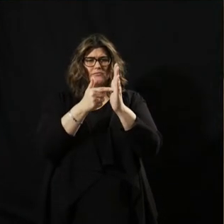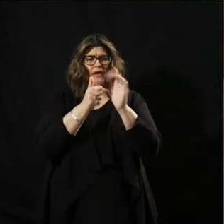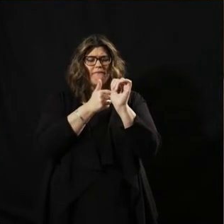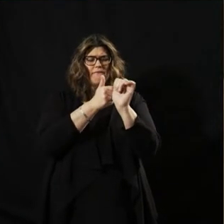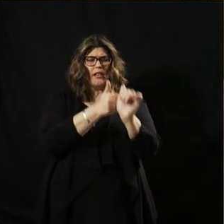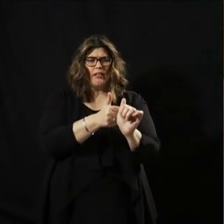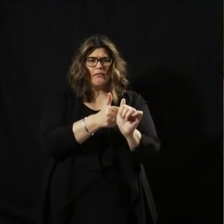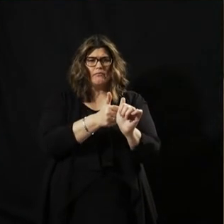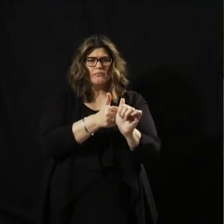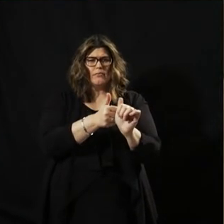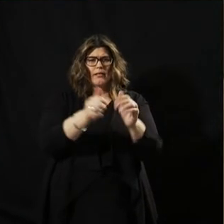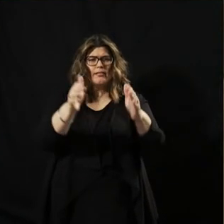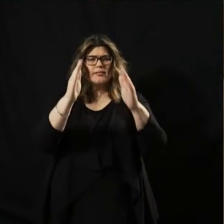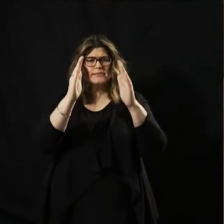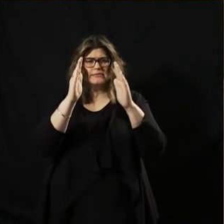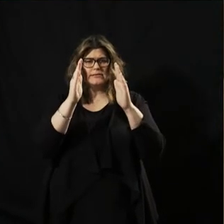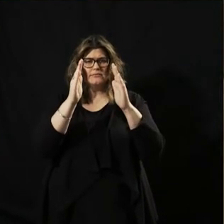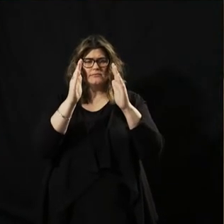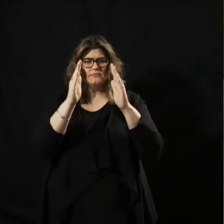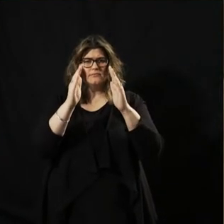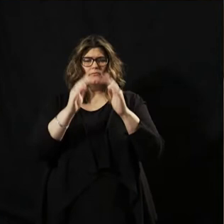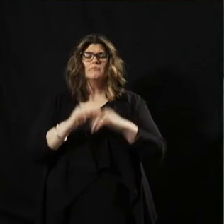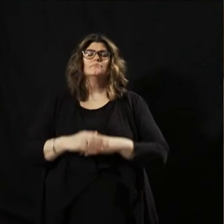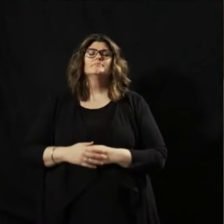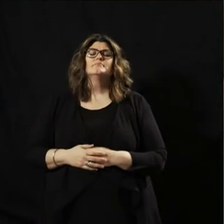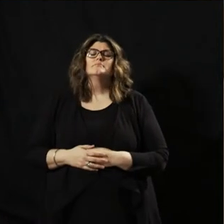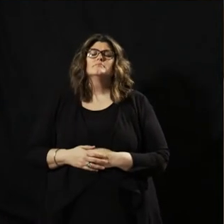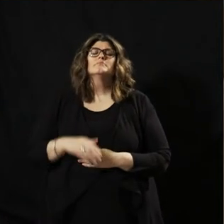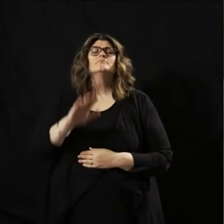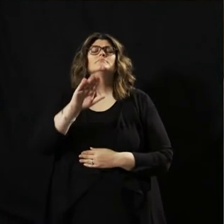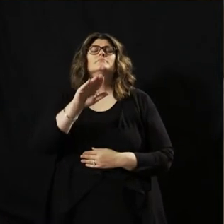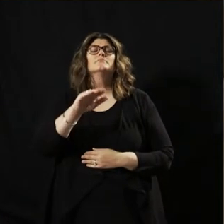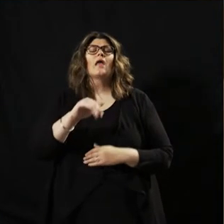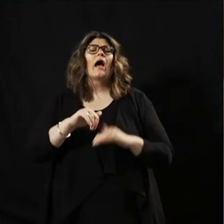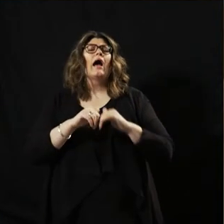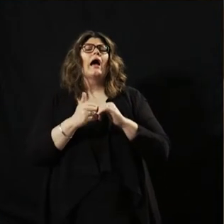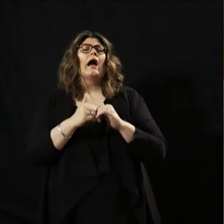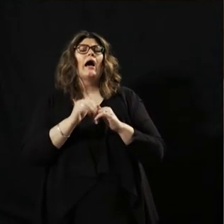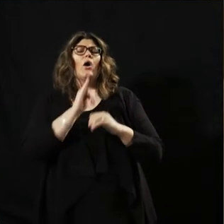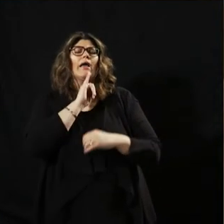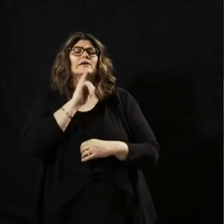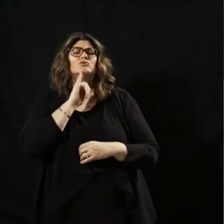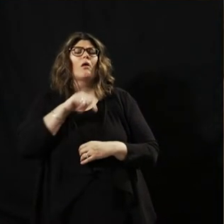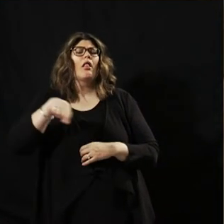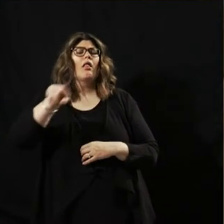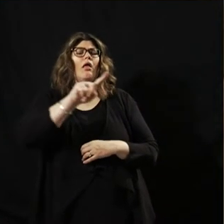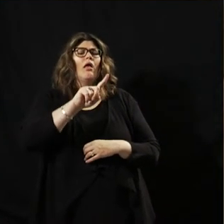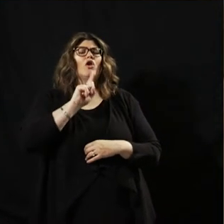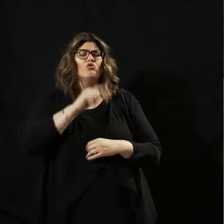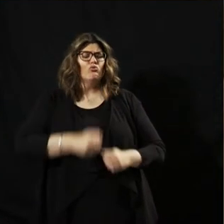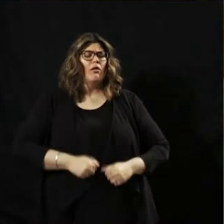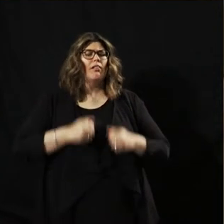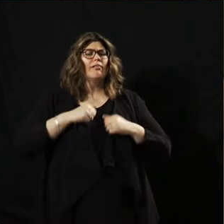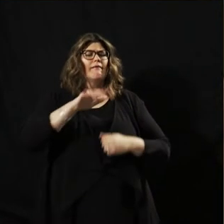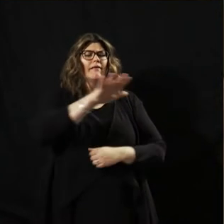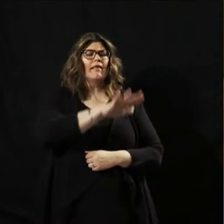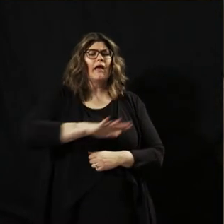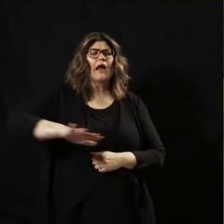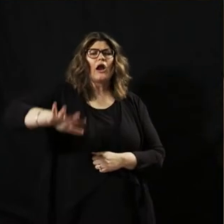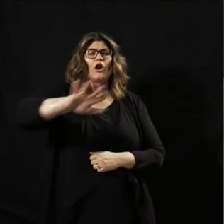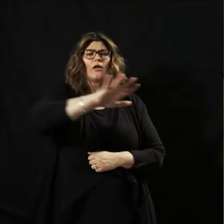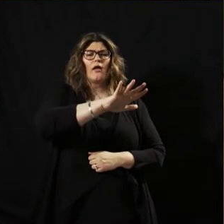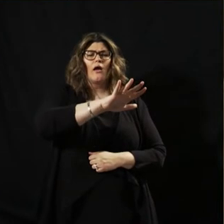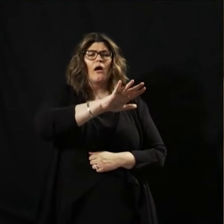prudence. How is it, Israel, that you are in the land of your foes,